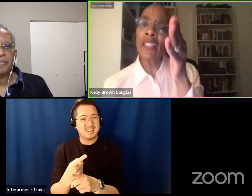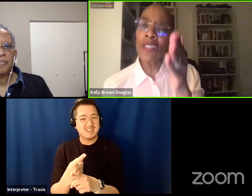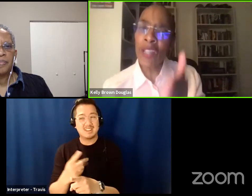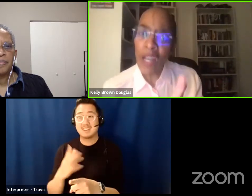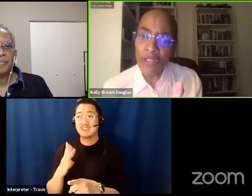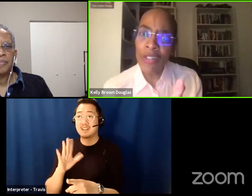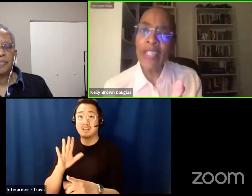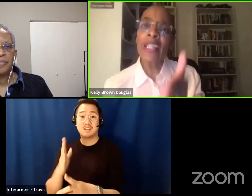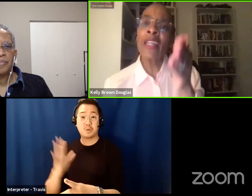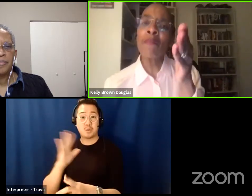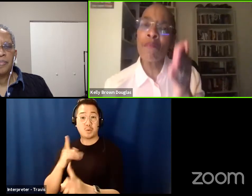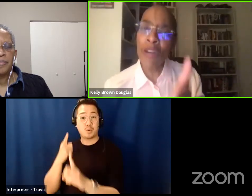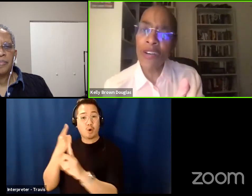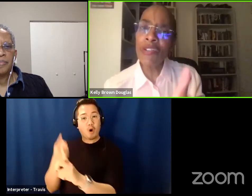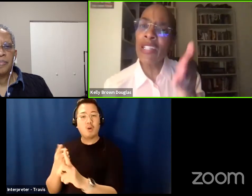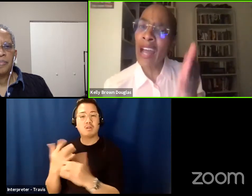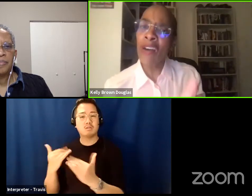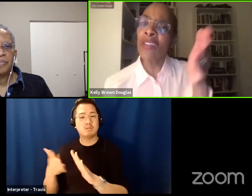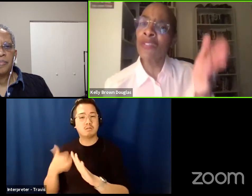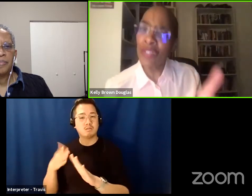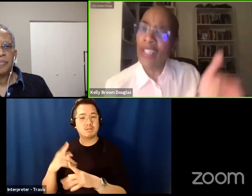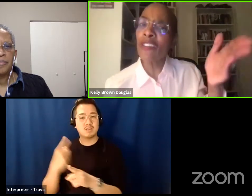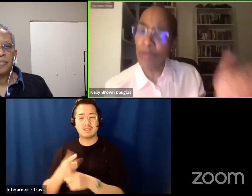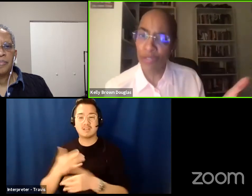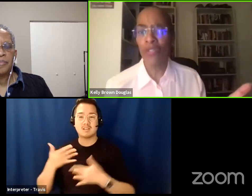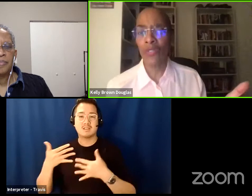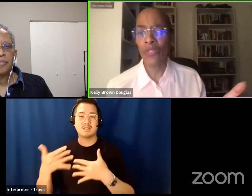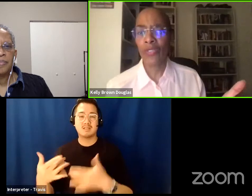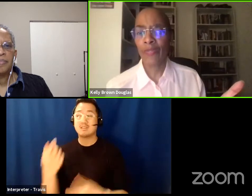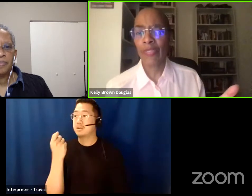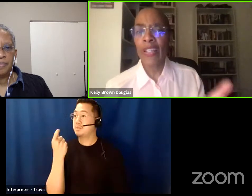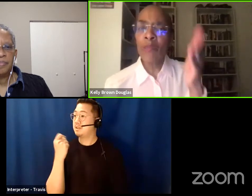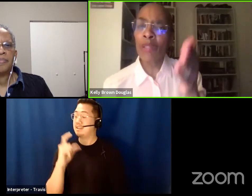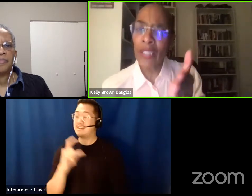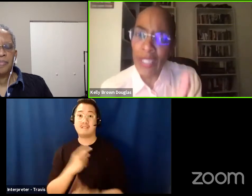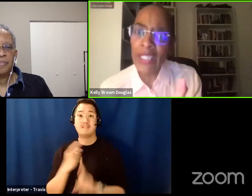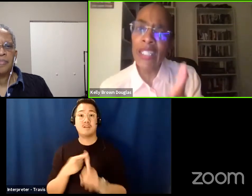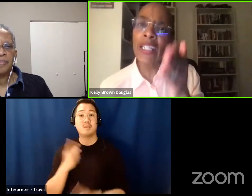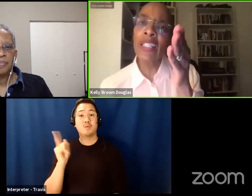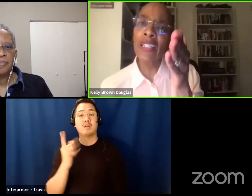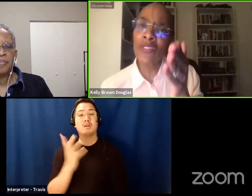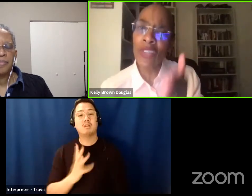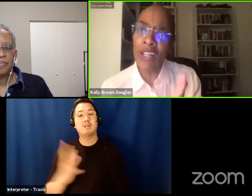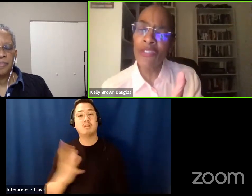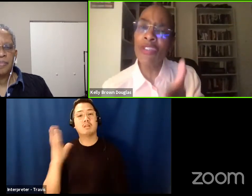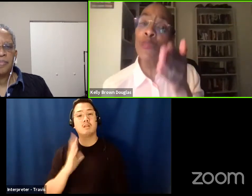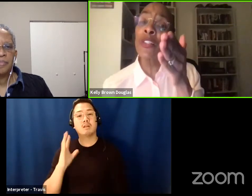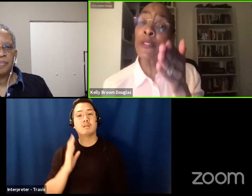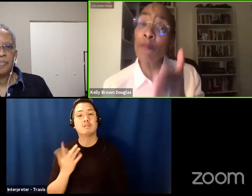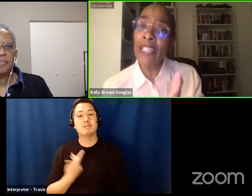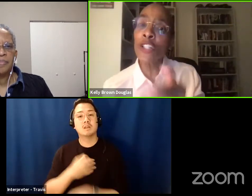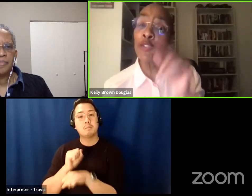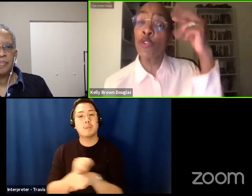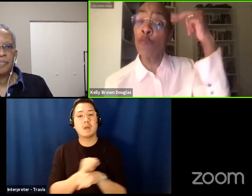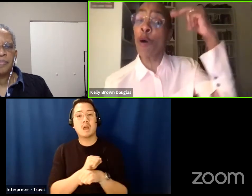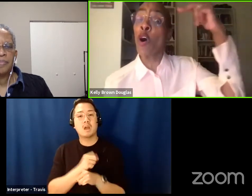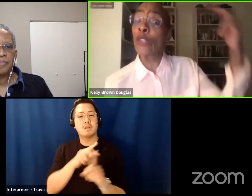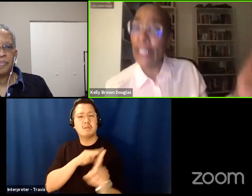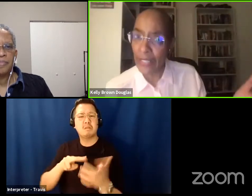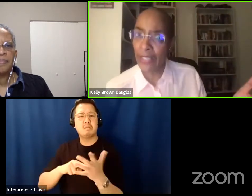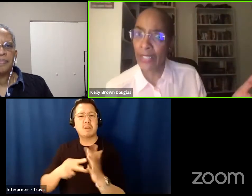Policing in this country emerged out of slave patrols. Policing in this country was meant